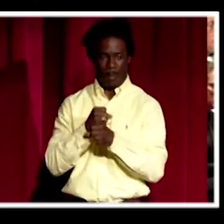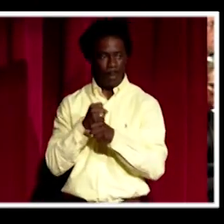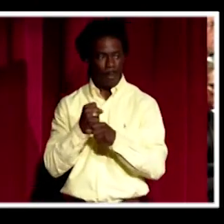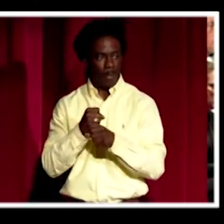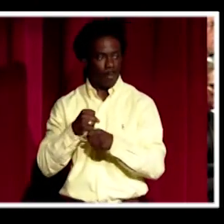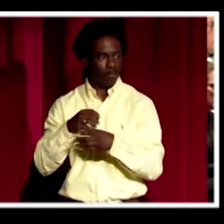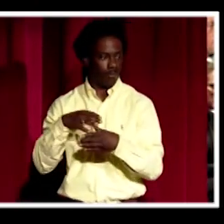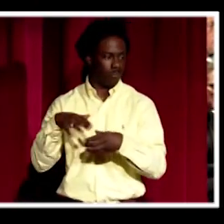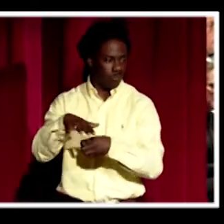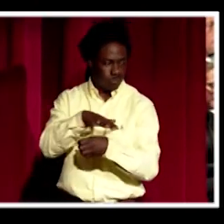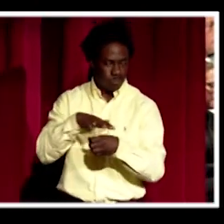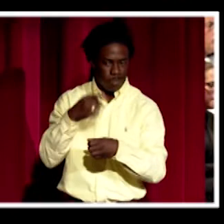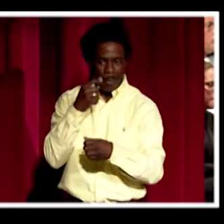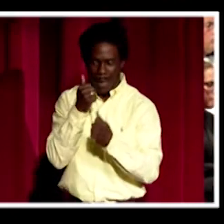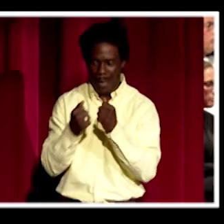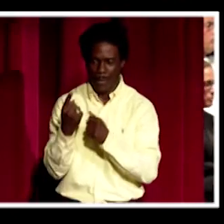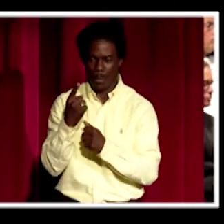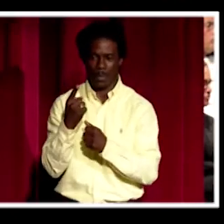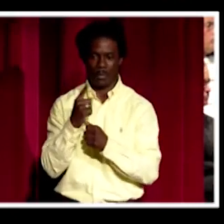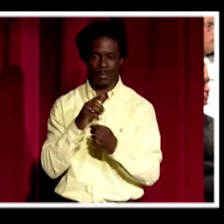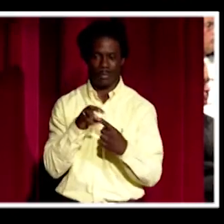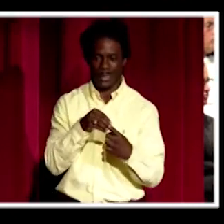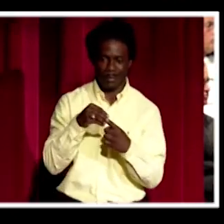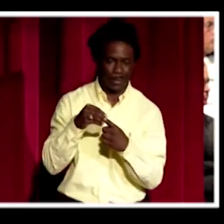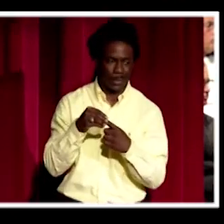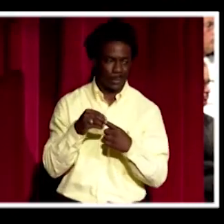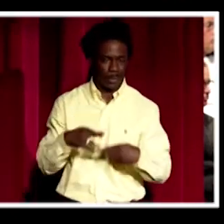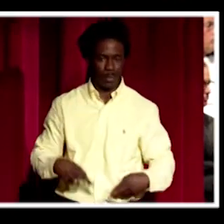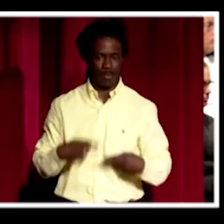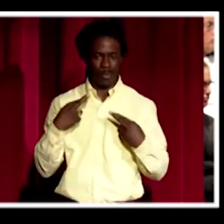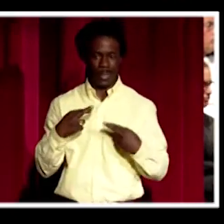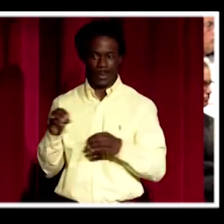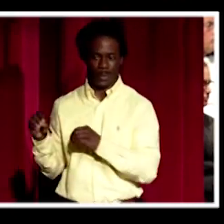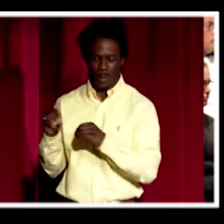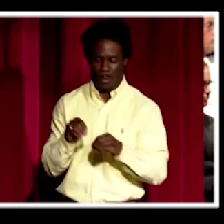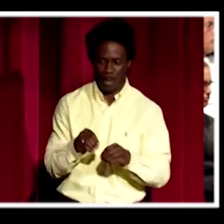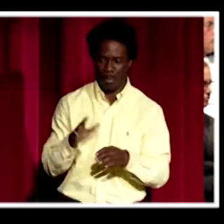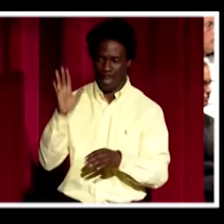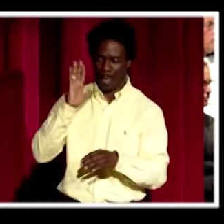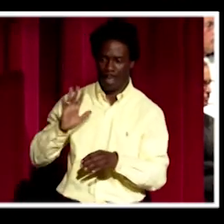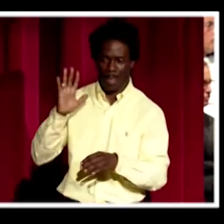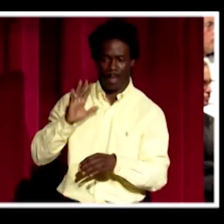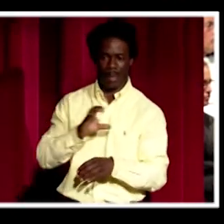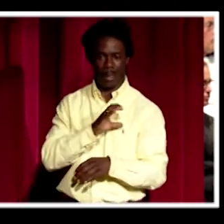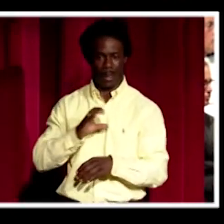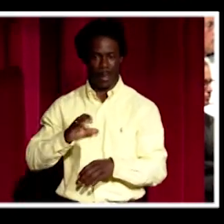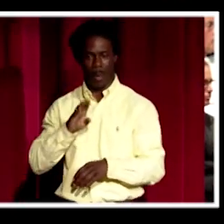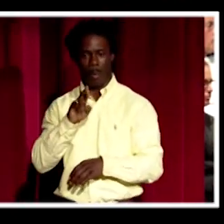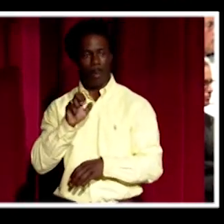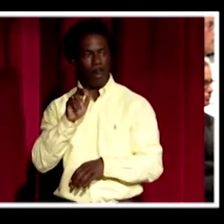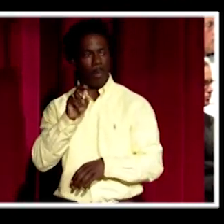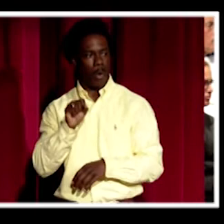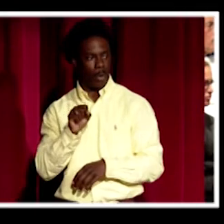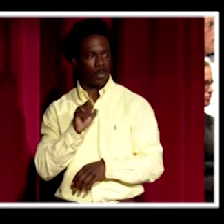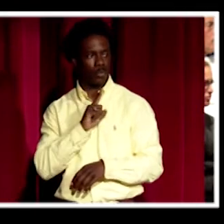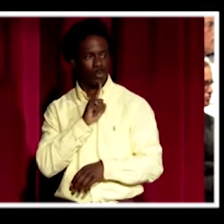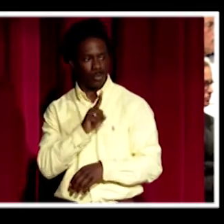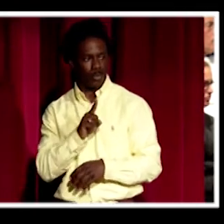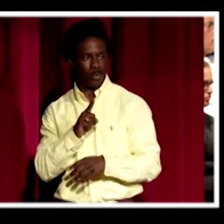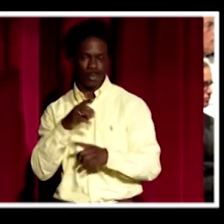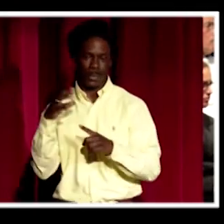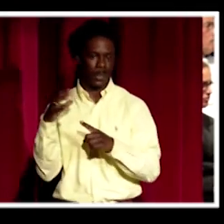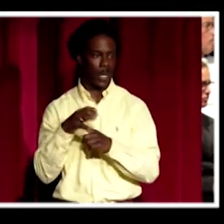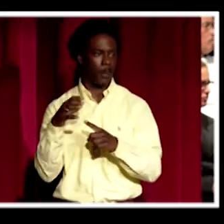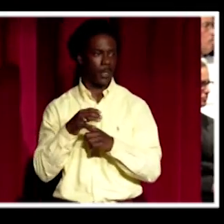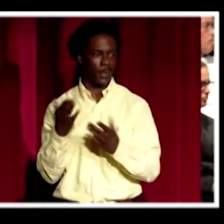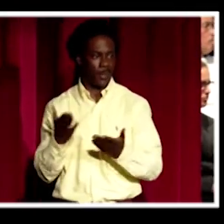everyone, especially our residents who put down roots long ago. Councilmember Bonds has been a true champion